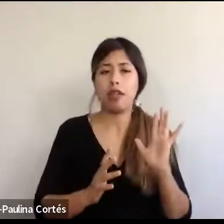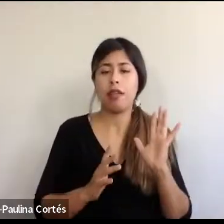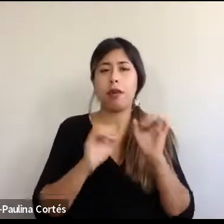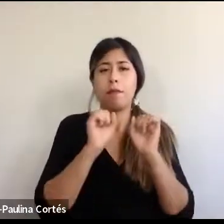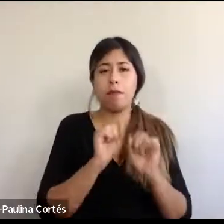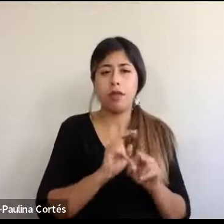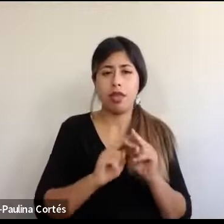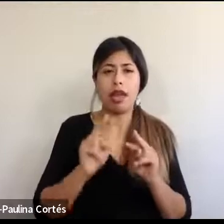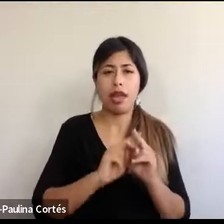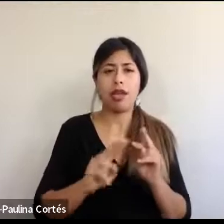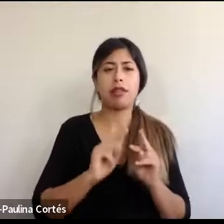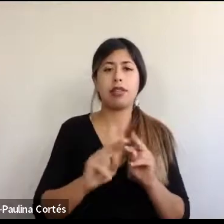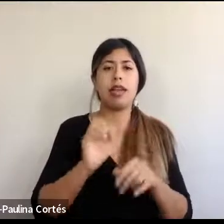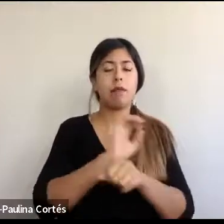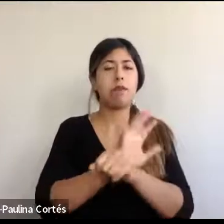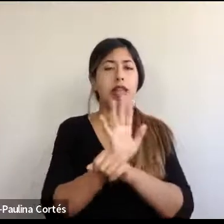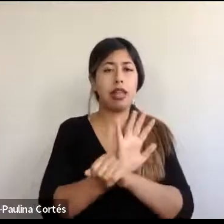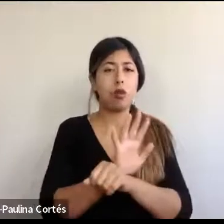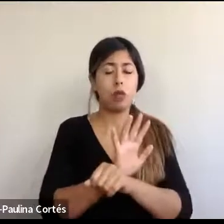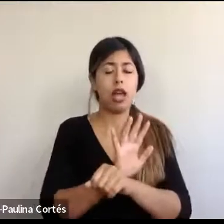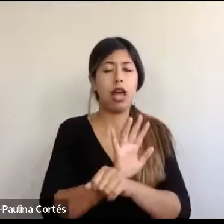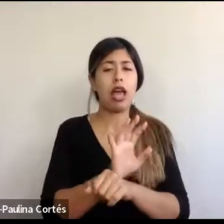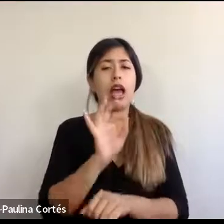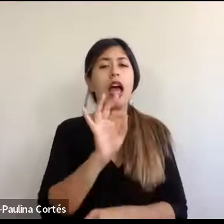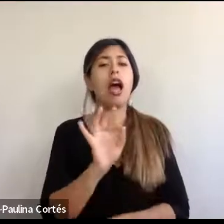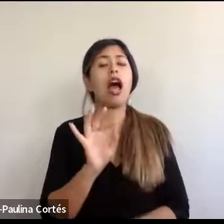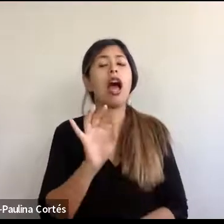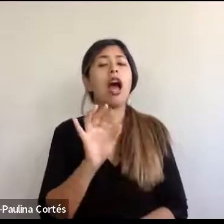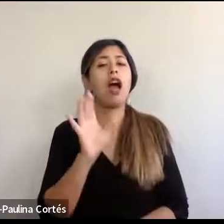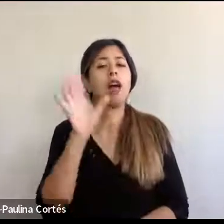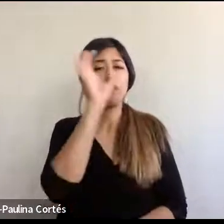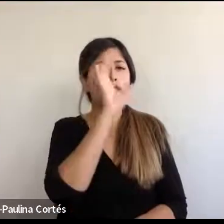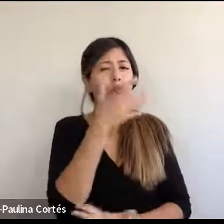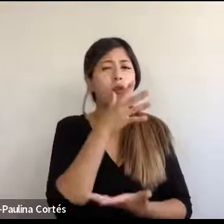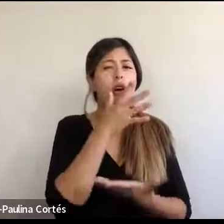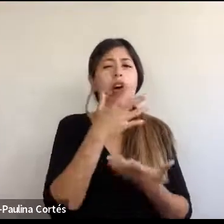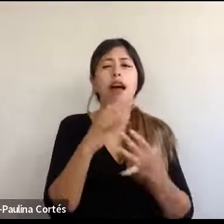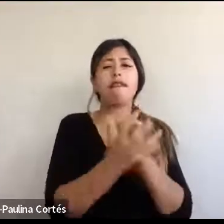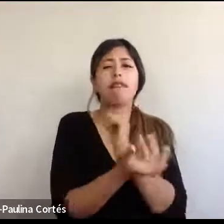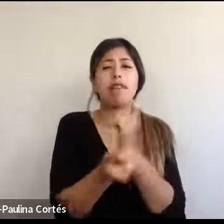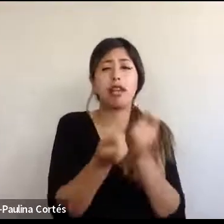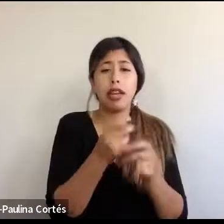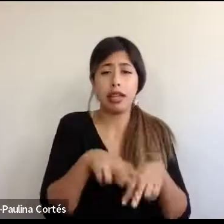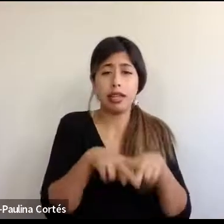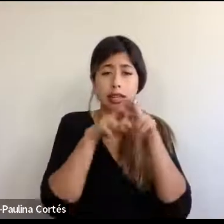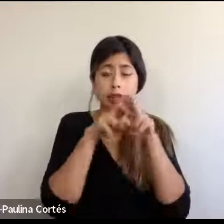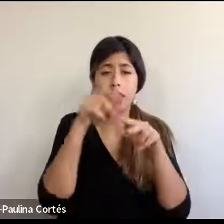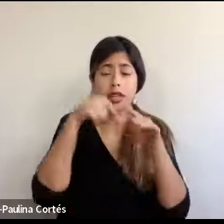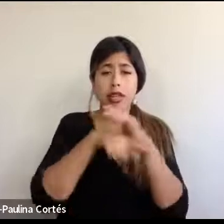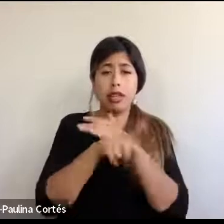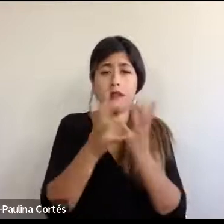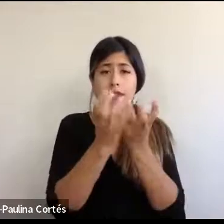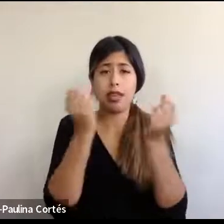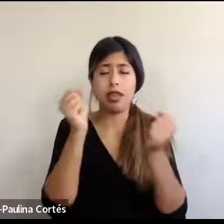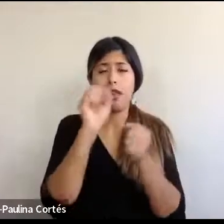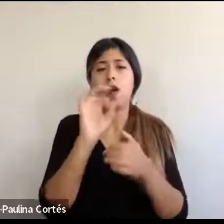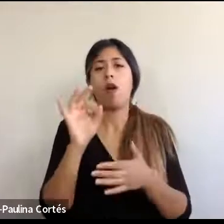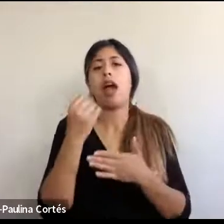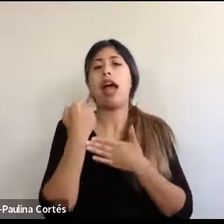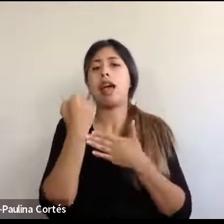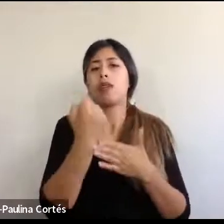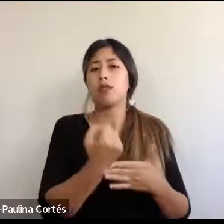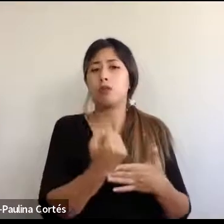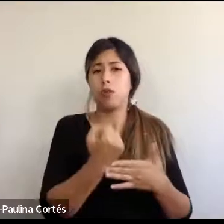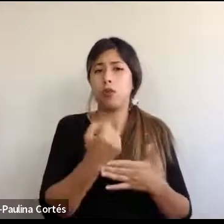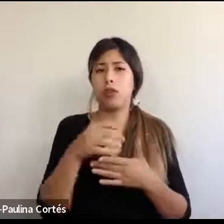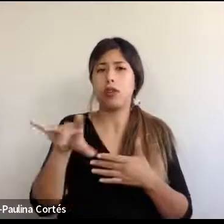una película y buscar o encontrar el financiamiento dentro del festival, o que el festival lo ayude a